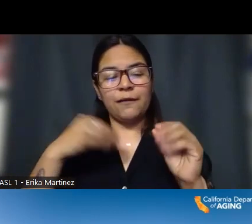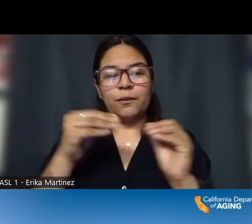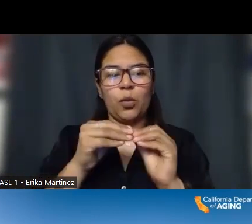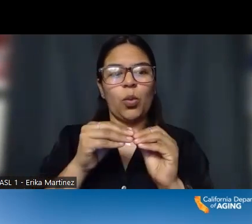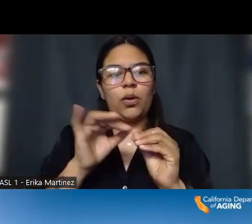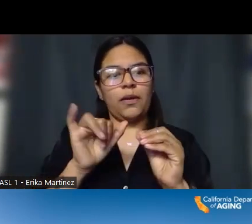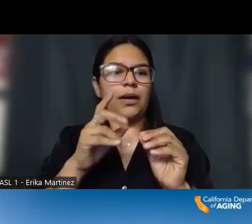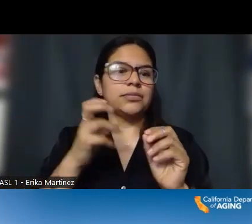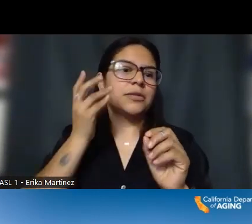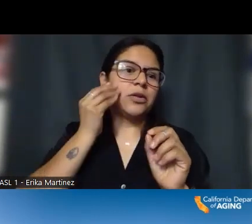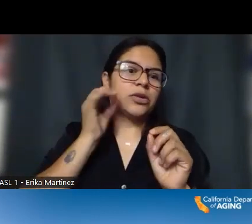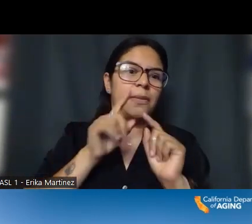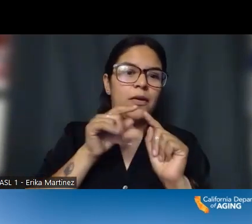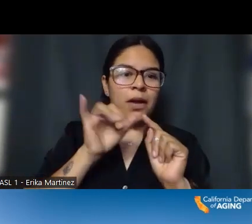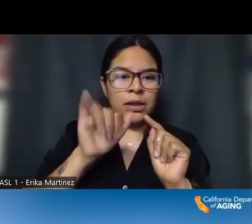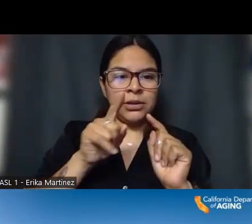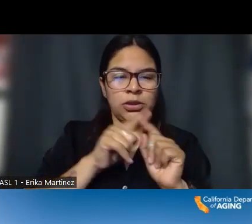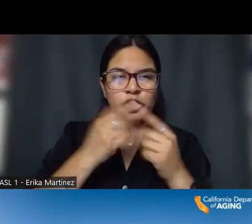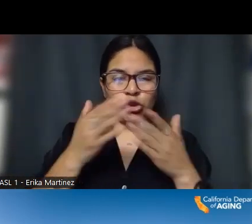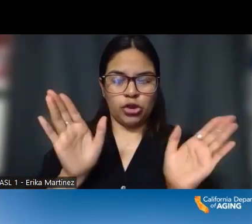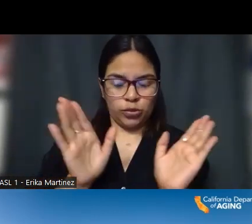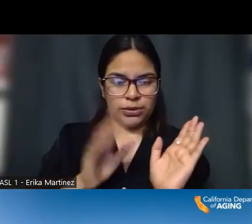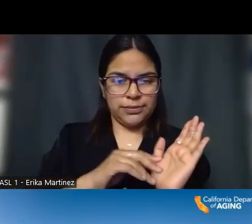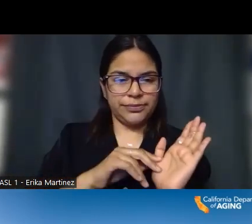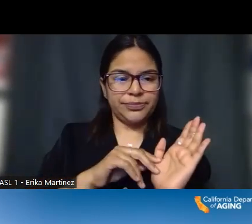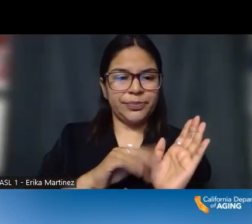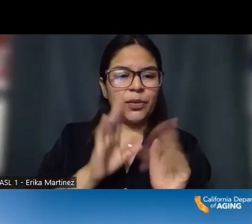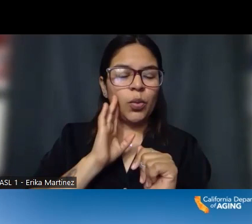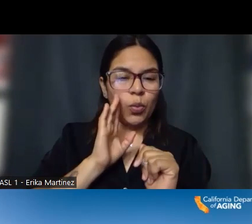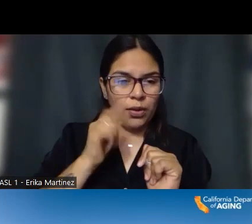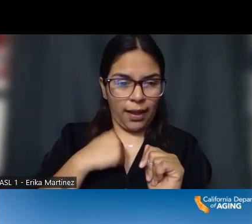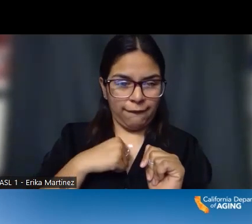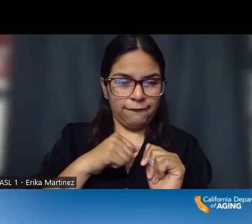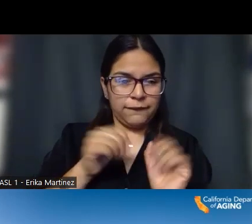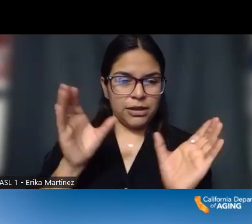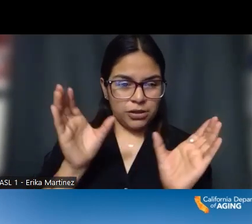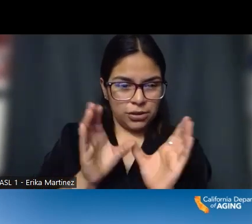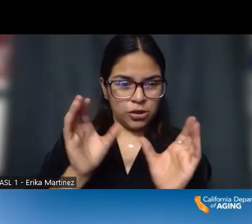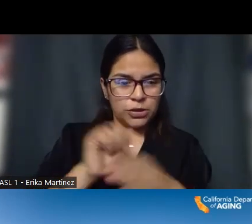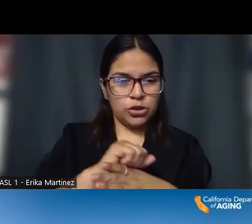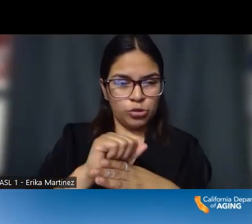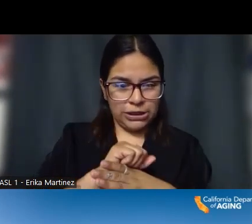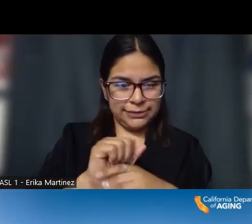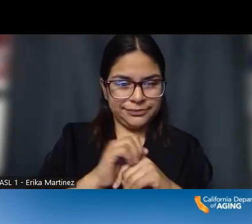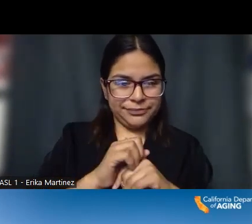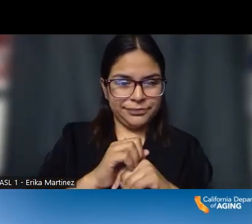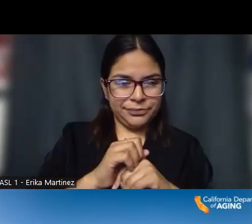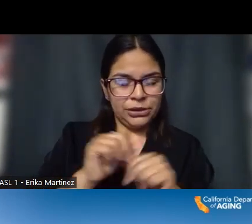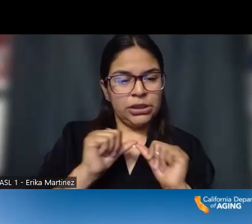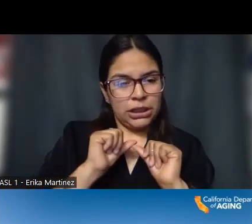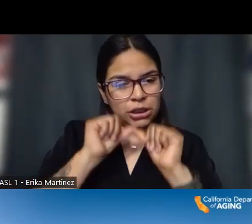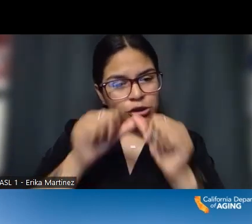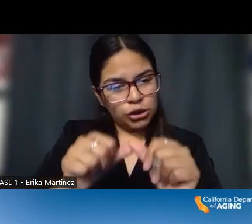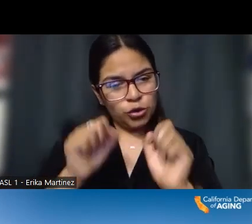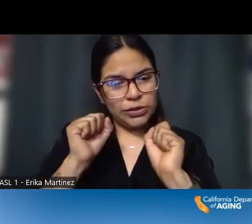team review. They must complete an initial certification training, as well as keep up with continuing